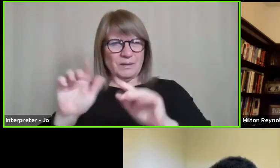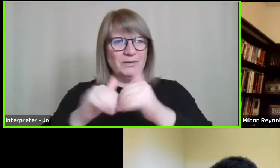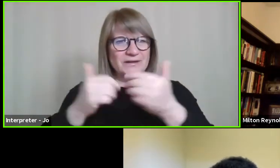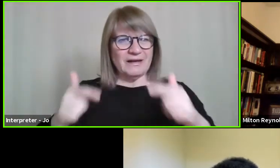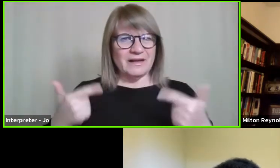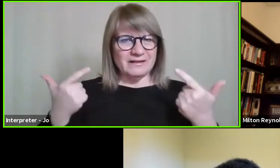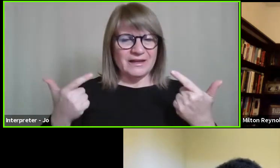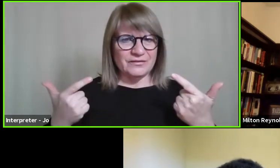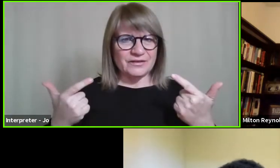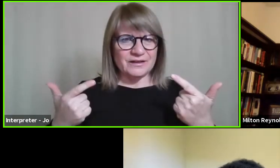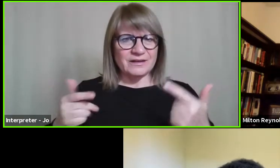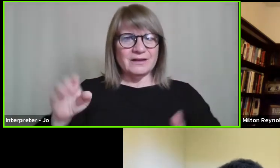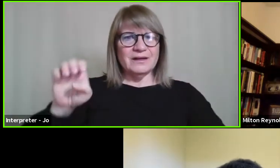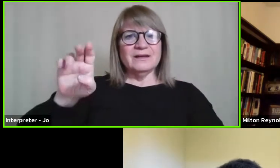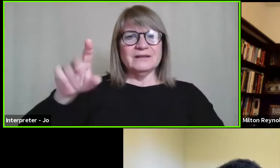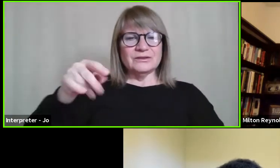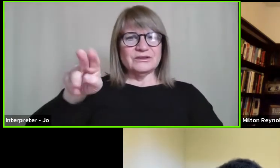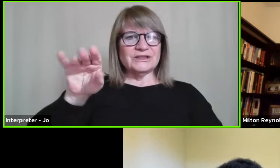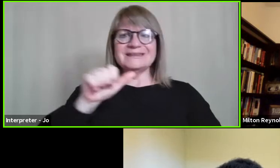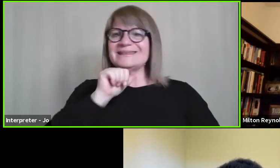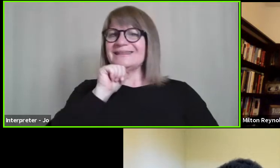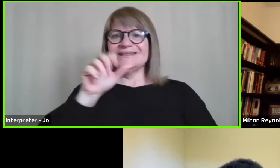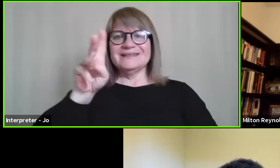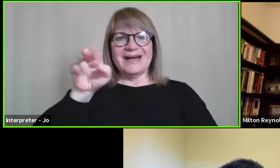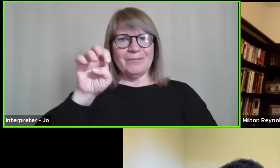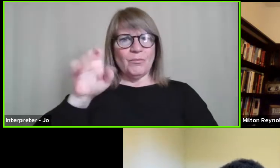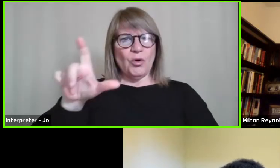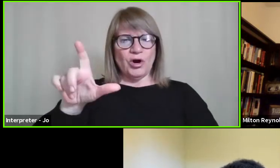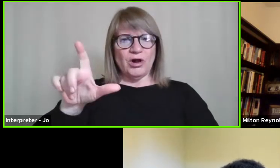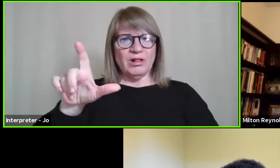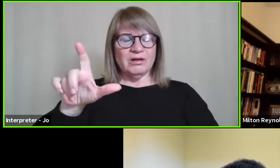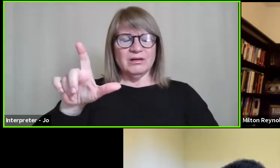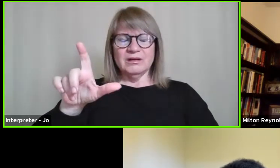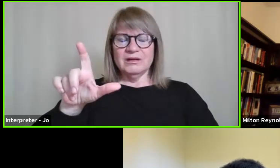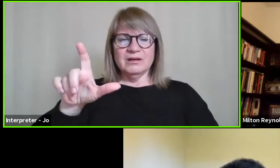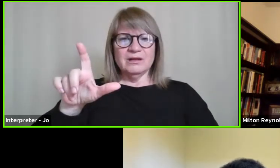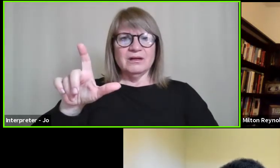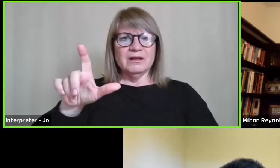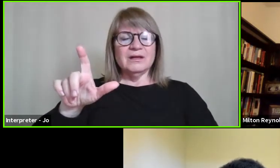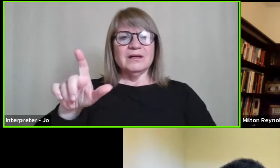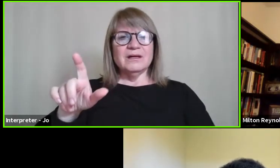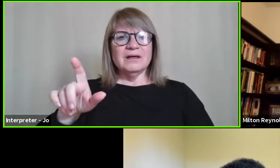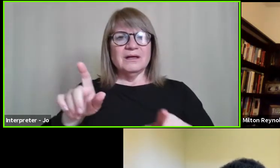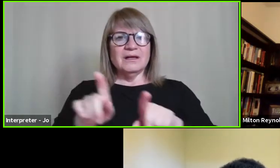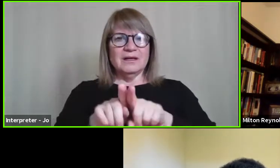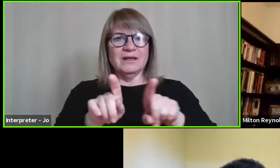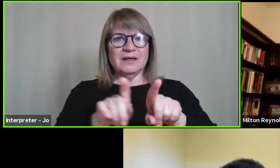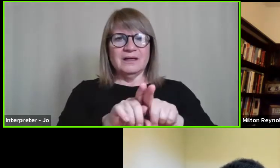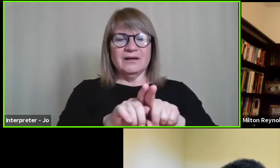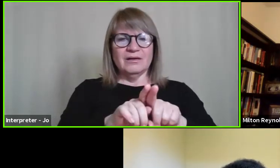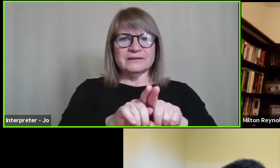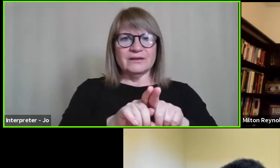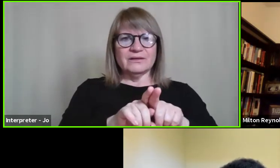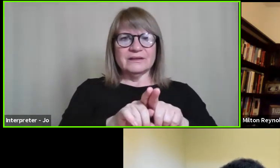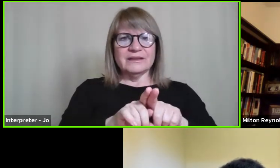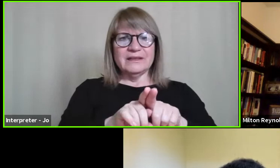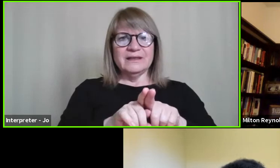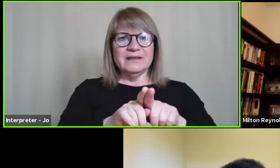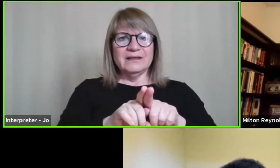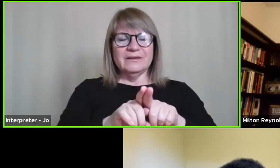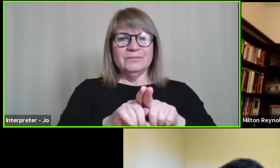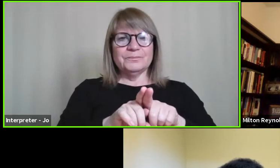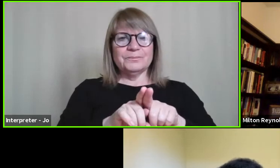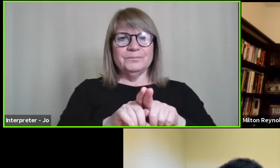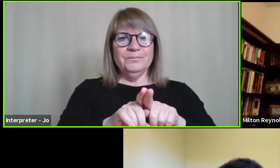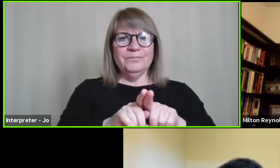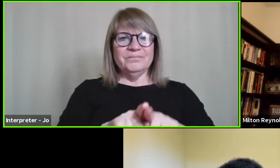eugenics is both an immoral and deeply problematic practice but even if you take it seriously on its own terms it's highly unlikely to